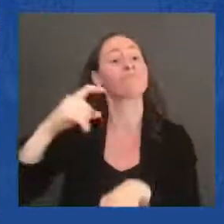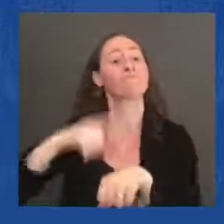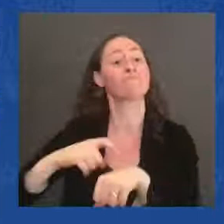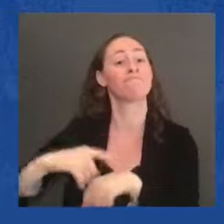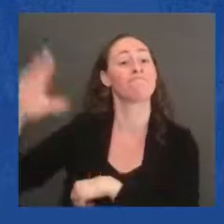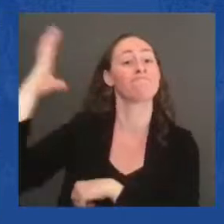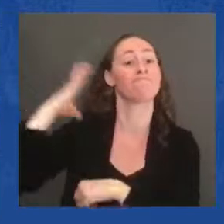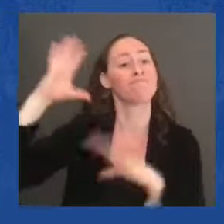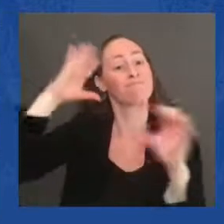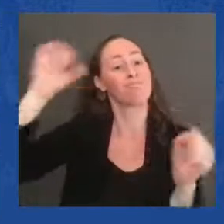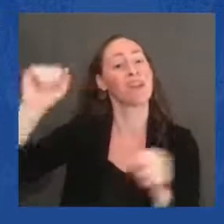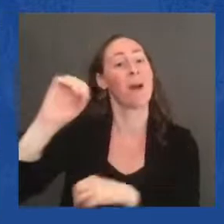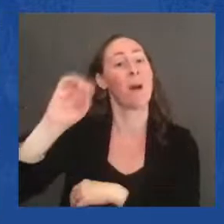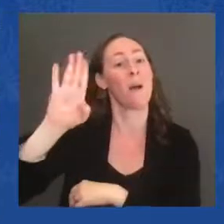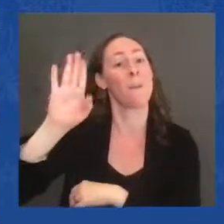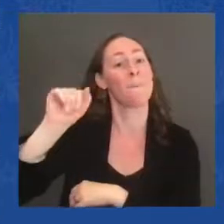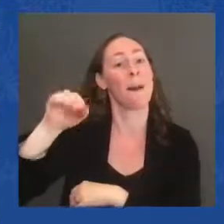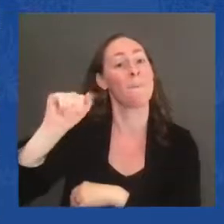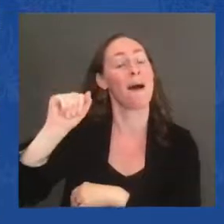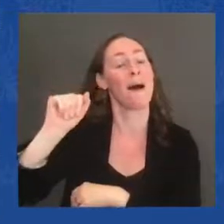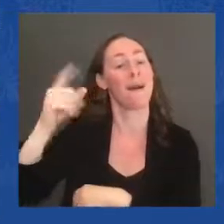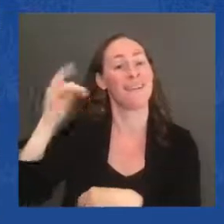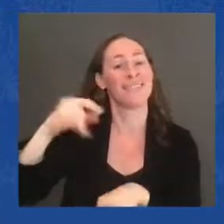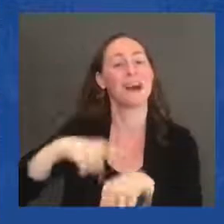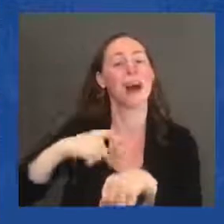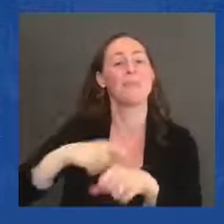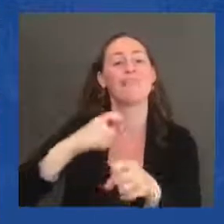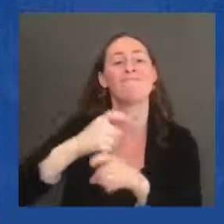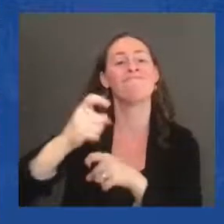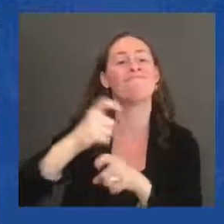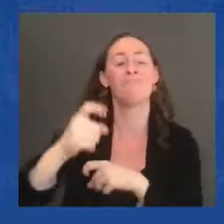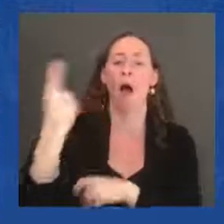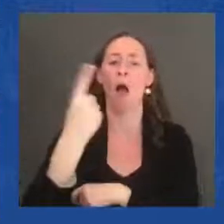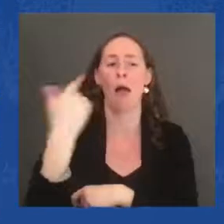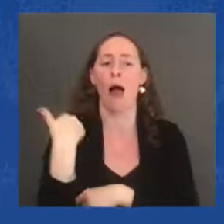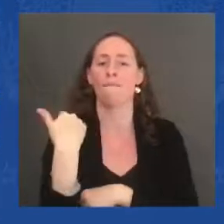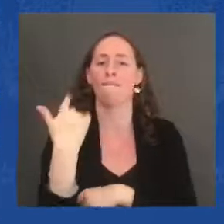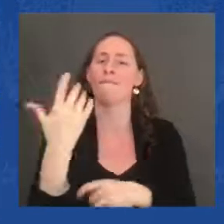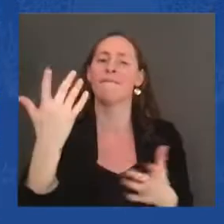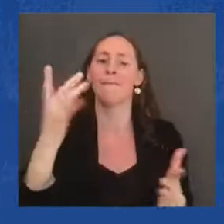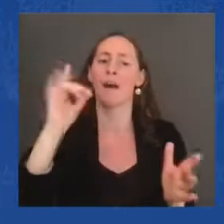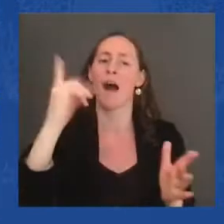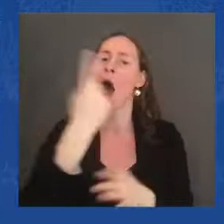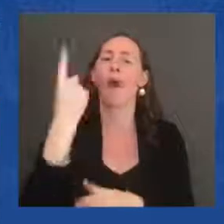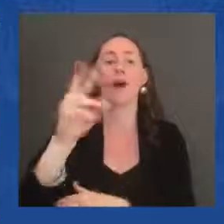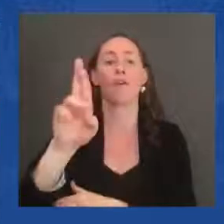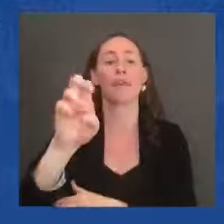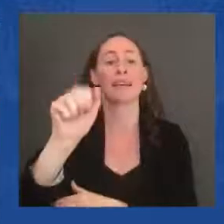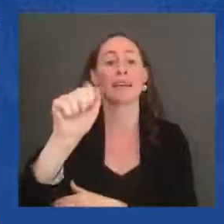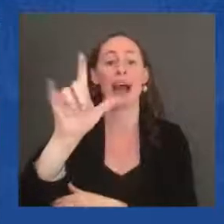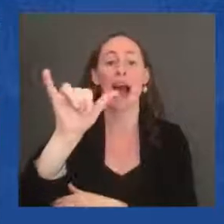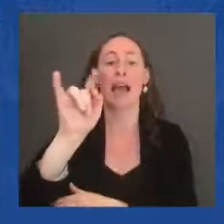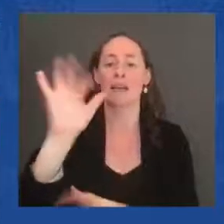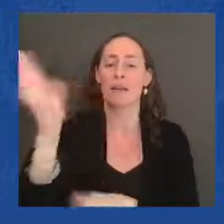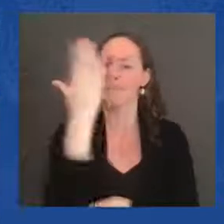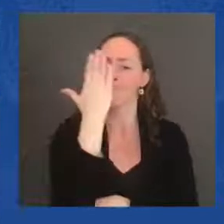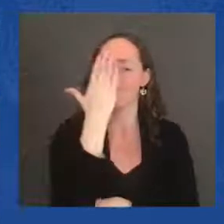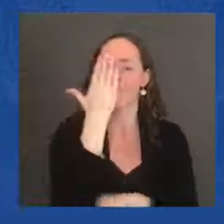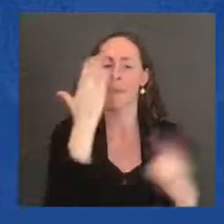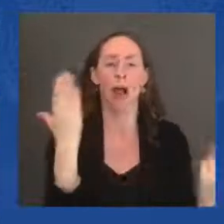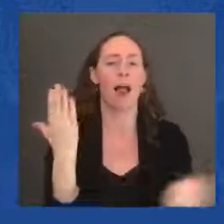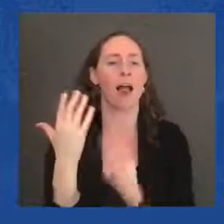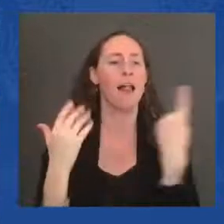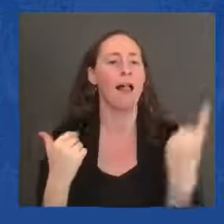reality is we have a global warming problem, a serious global warming problem. And